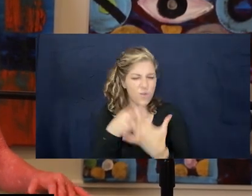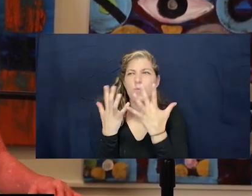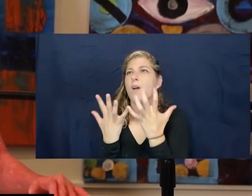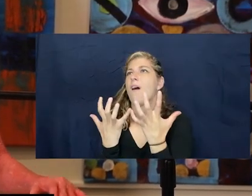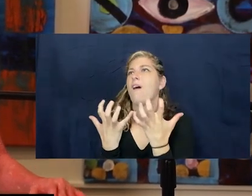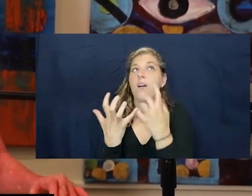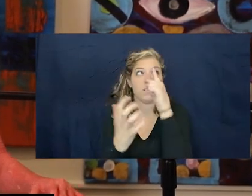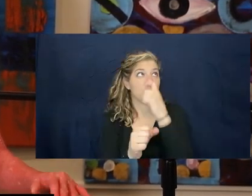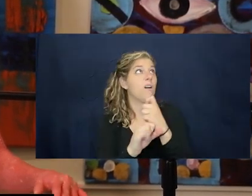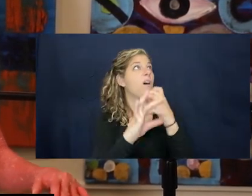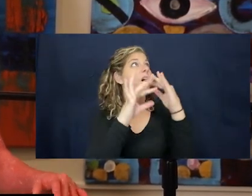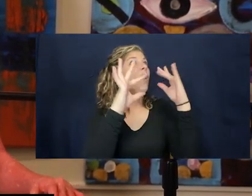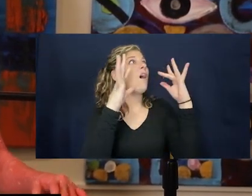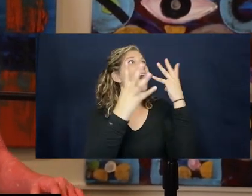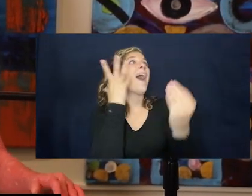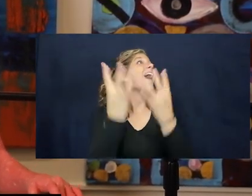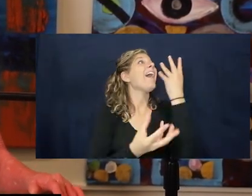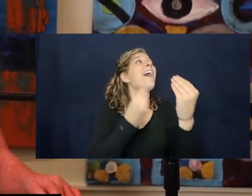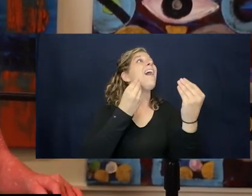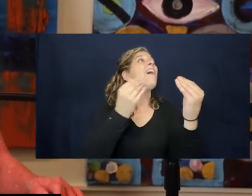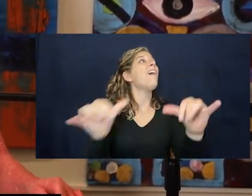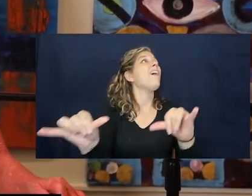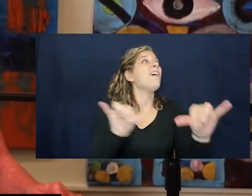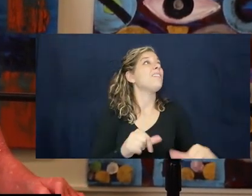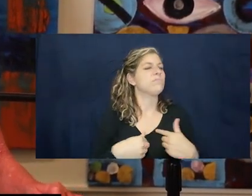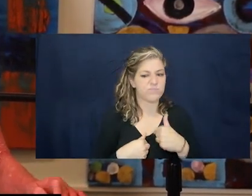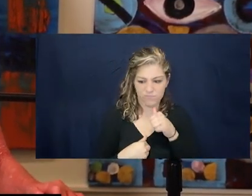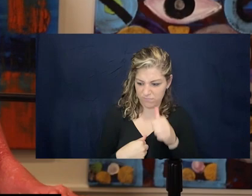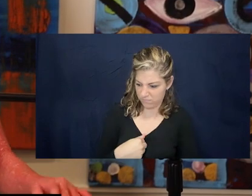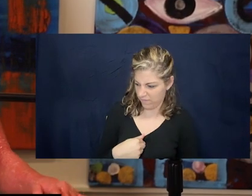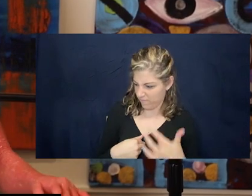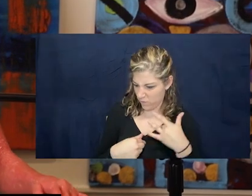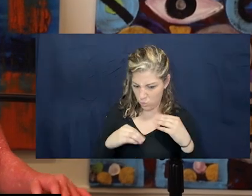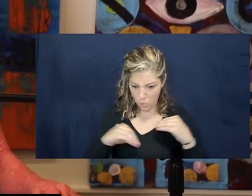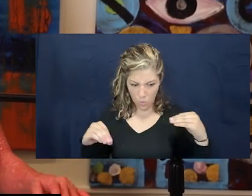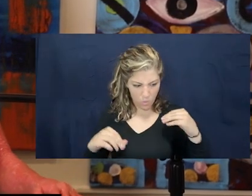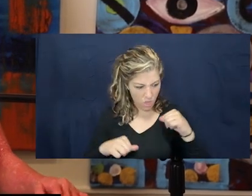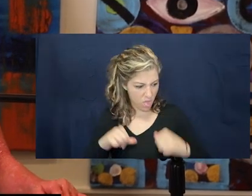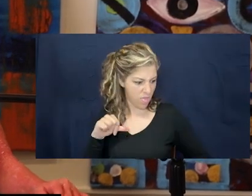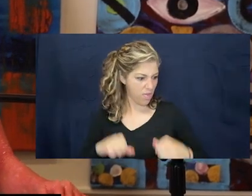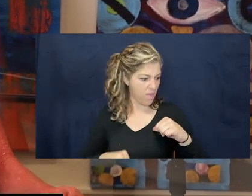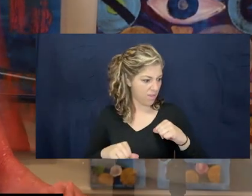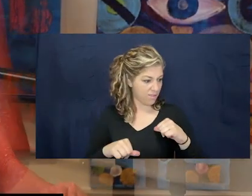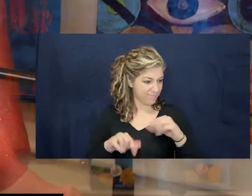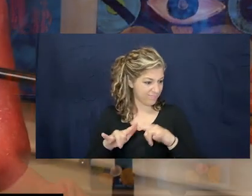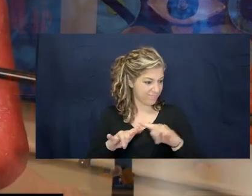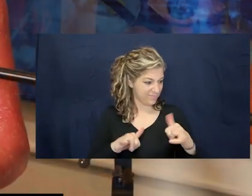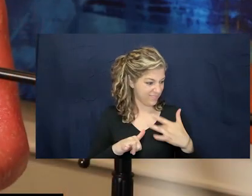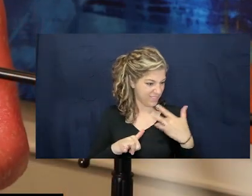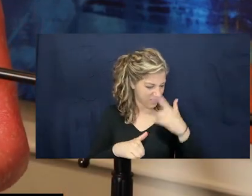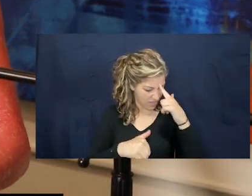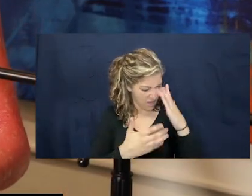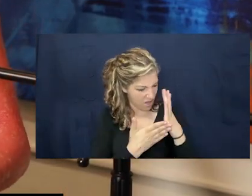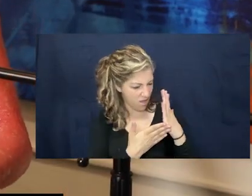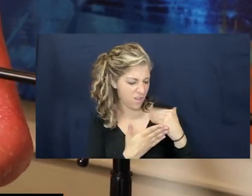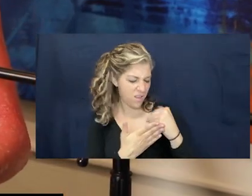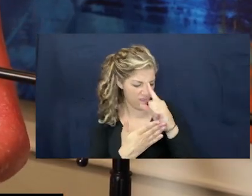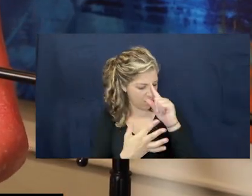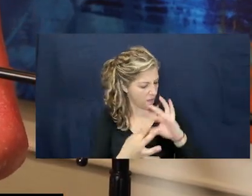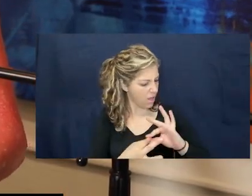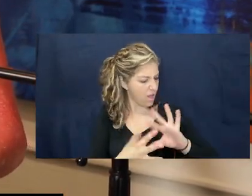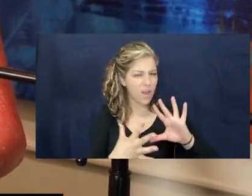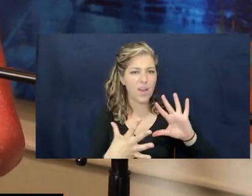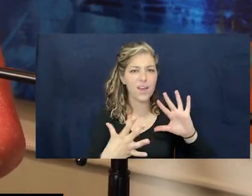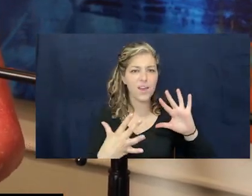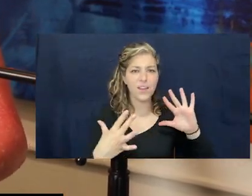honey, making me go crazy. Dream house, going out, no insecurities, simultaneously